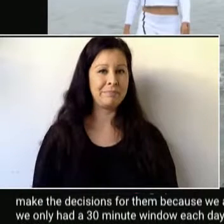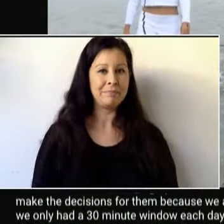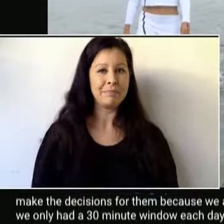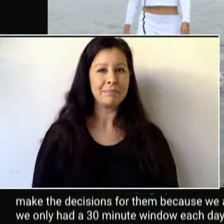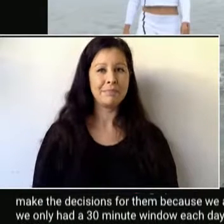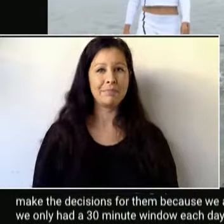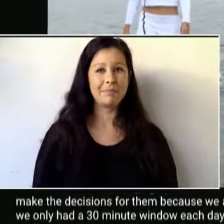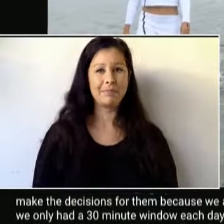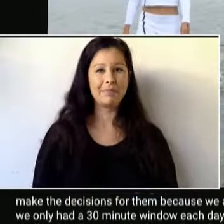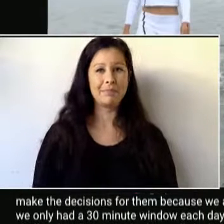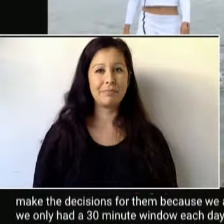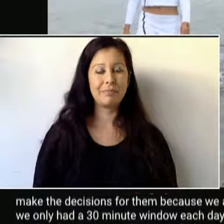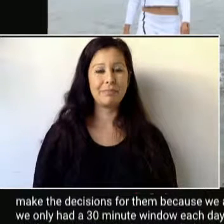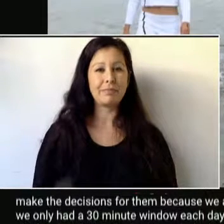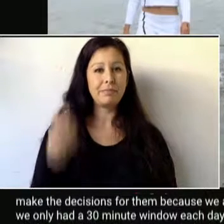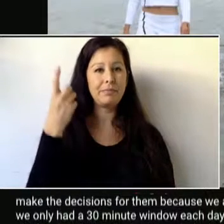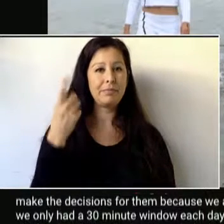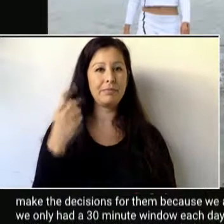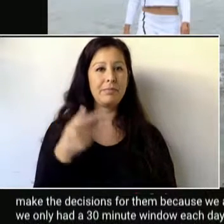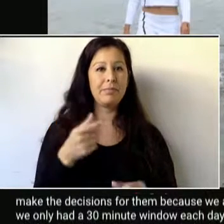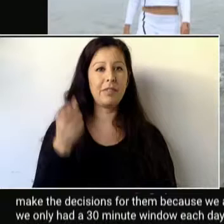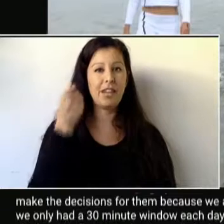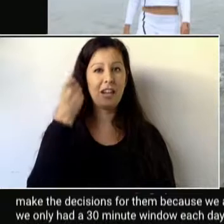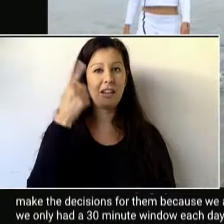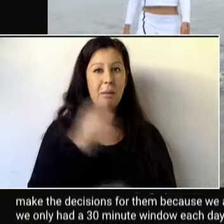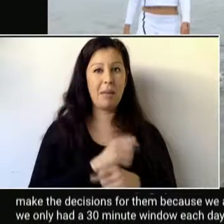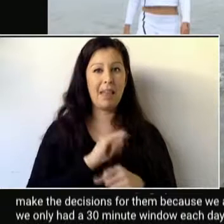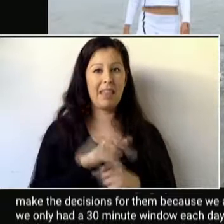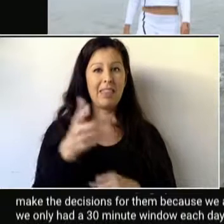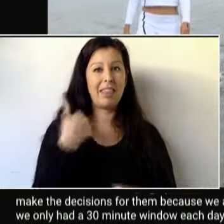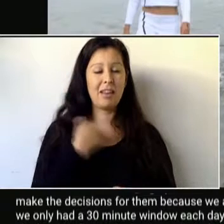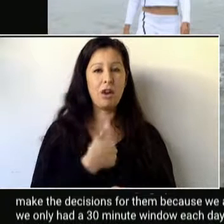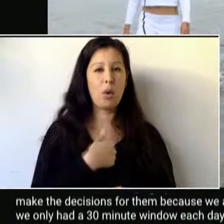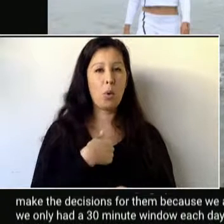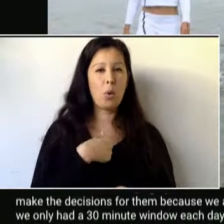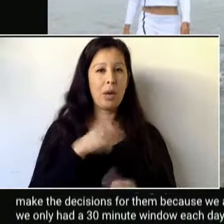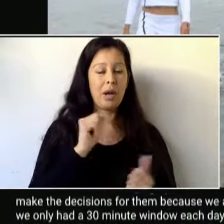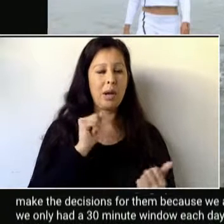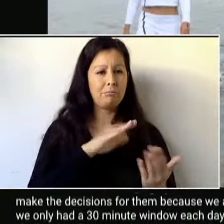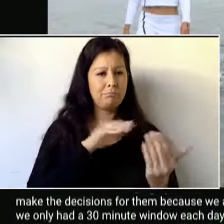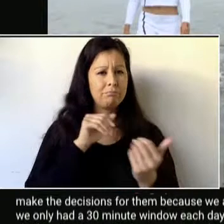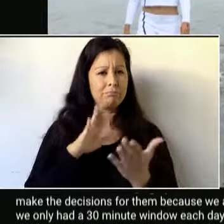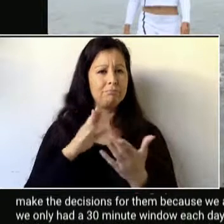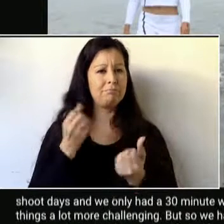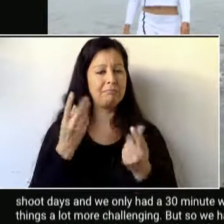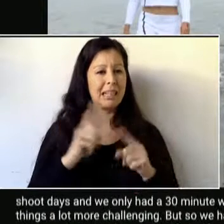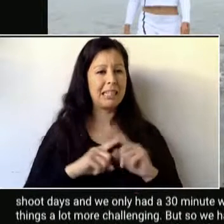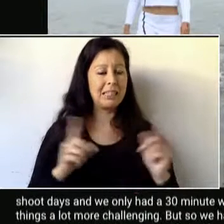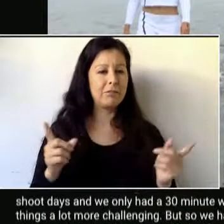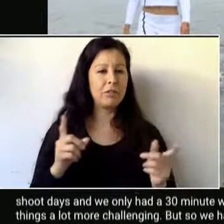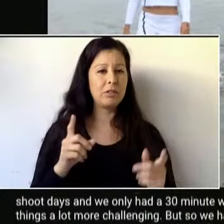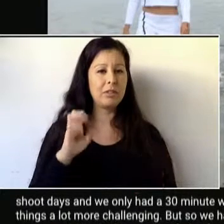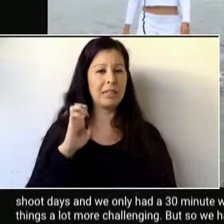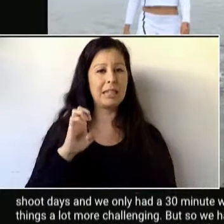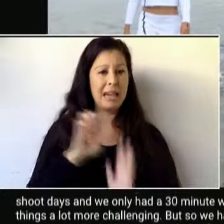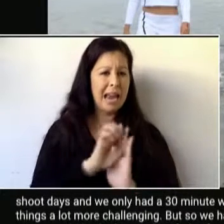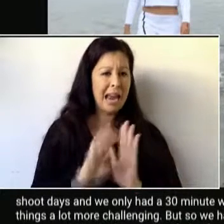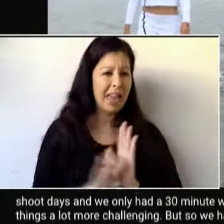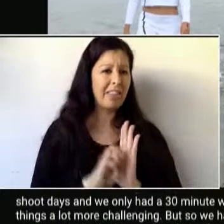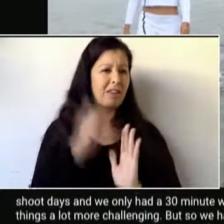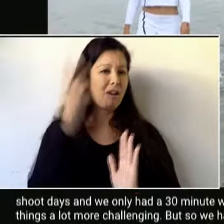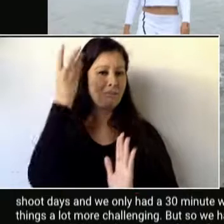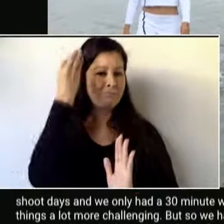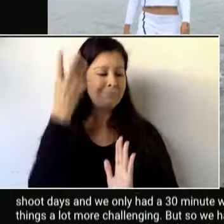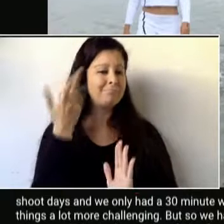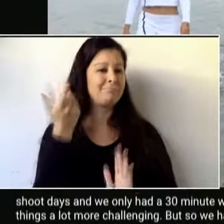So the thing with creating this thing was that we kind of came across lots of different ethical considerations,